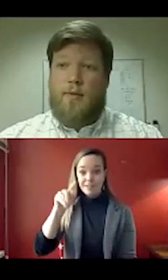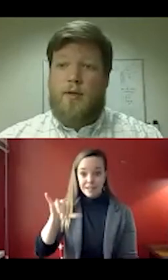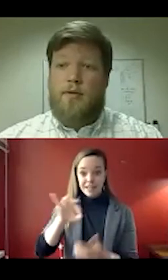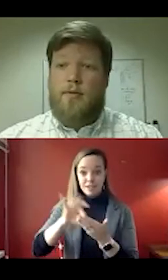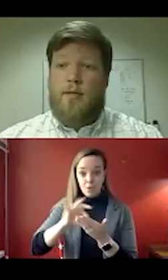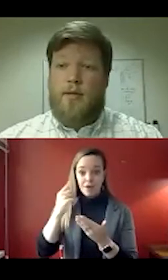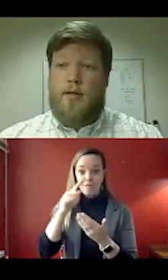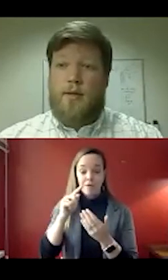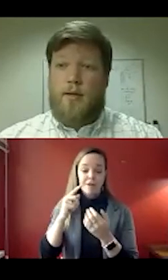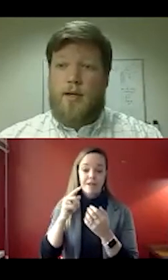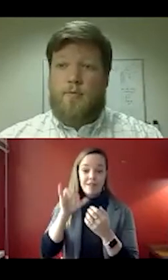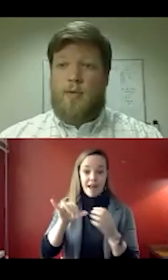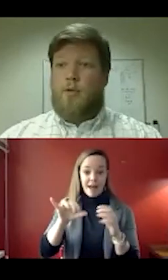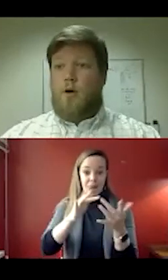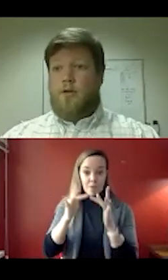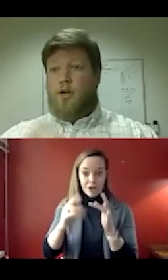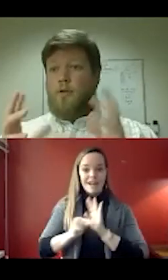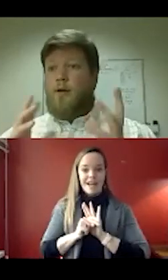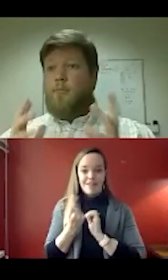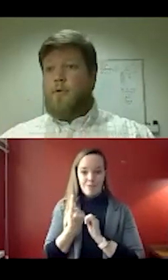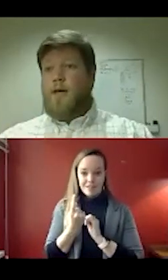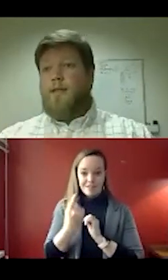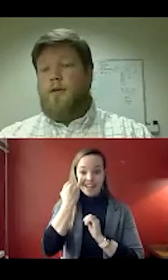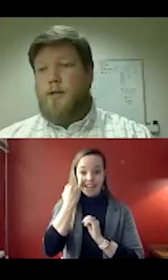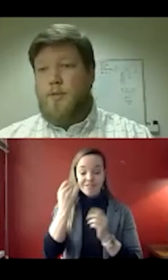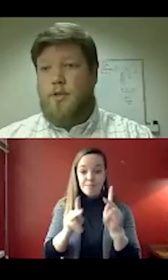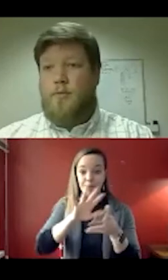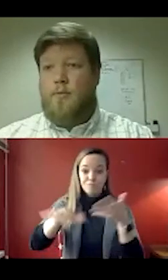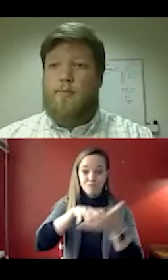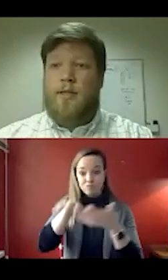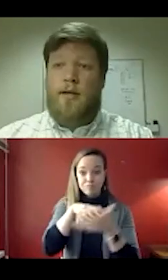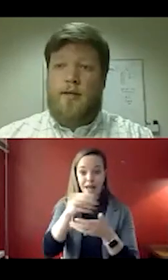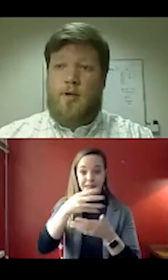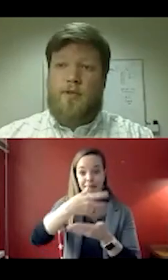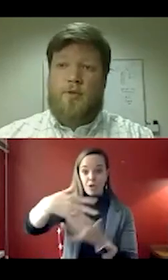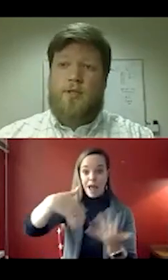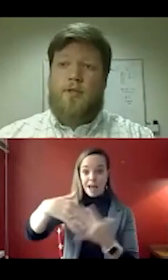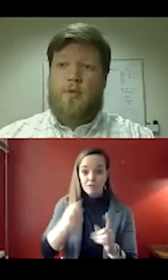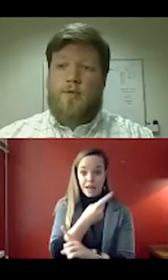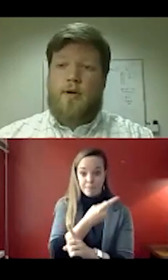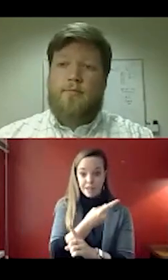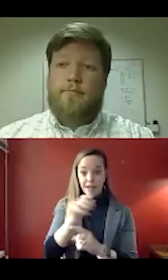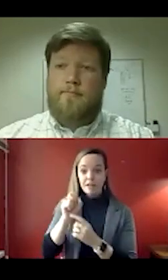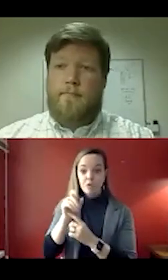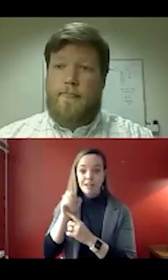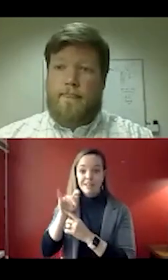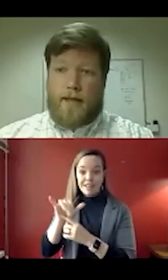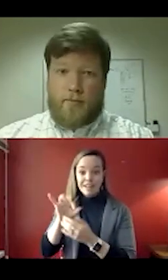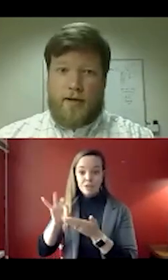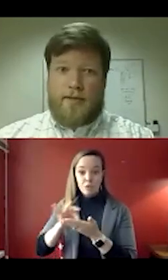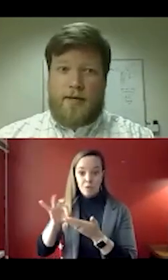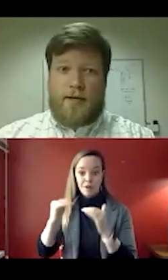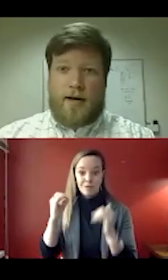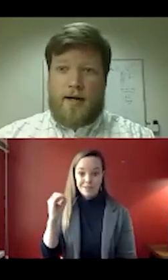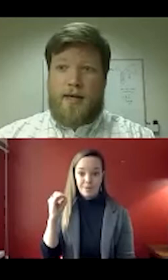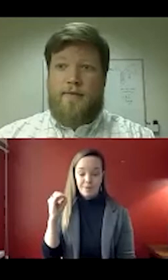for that network. If people are all shuffled up and they interact with each other randomly, you'd have an assortativity score of 0.